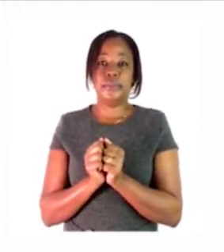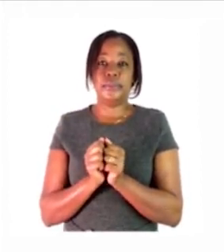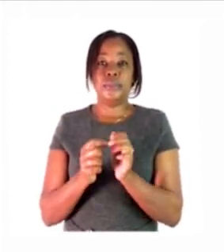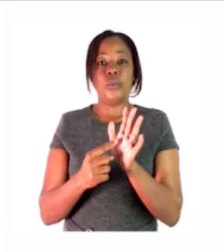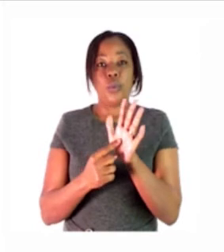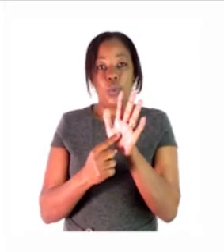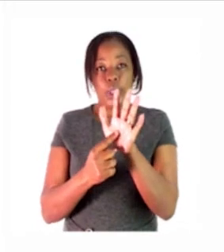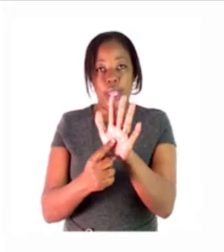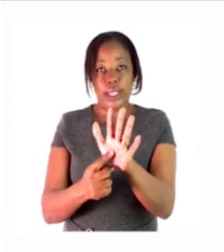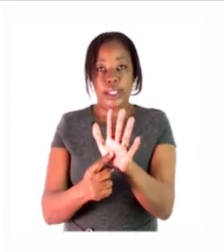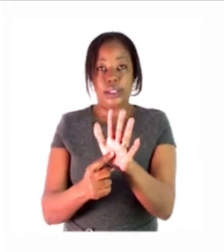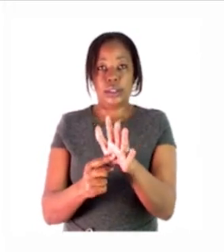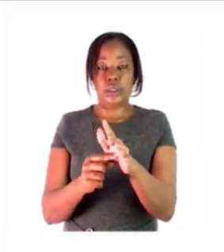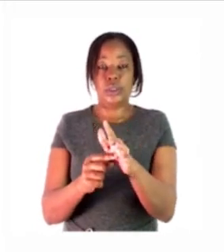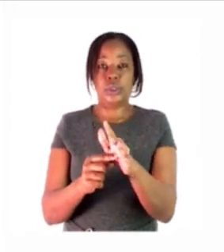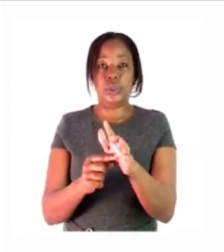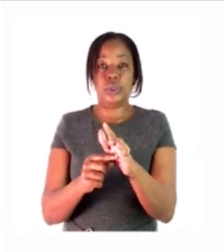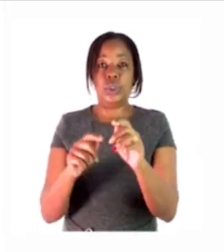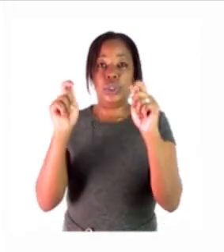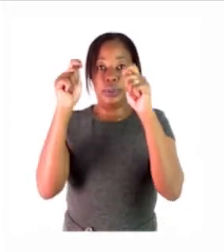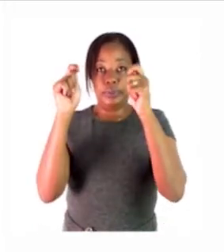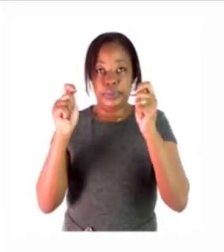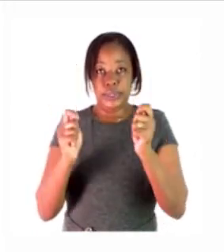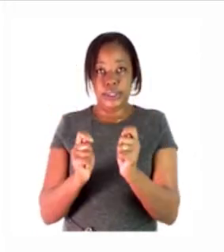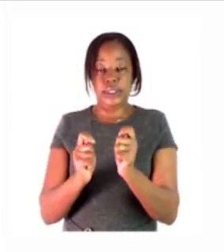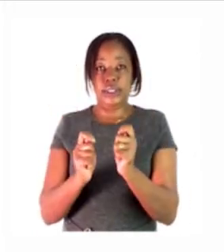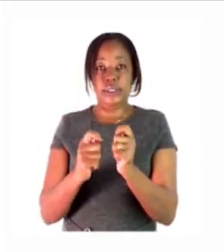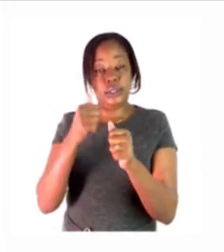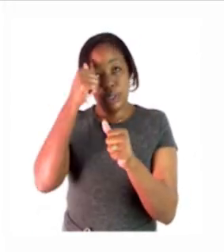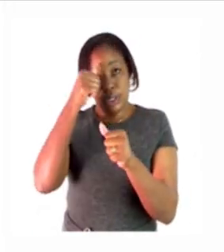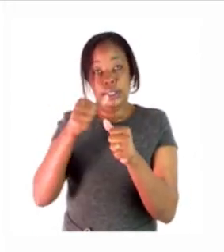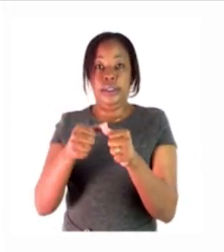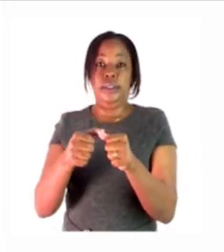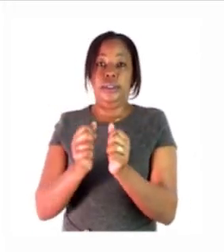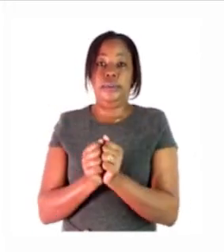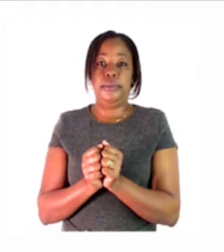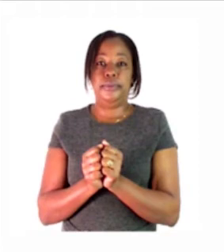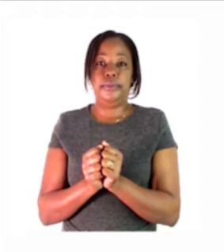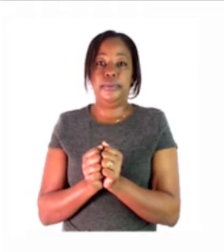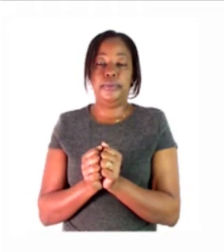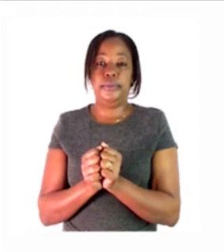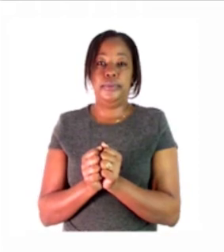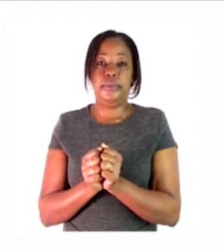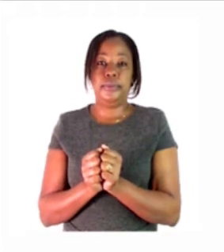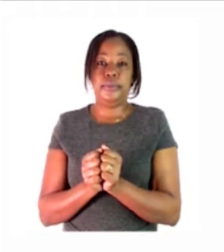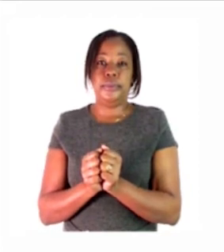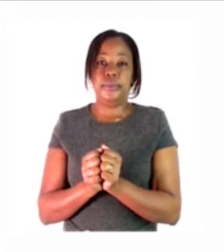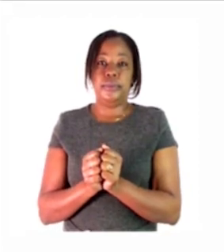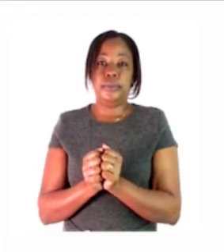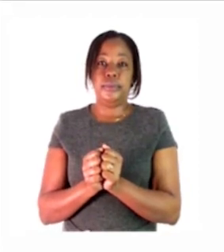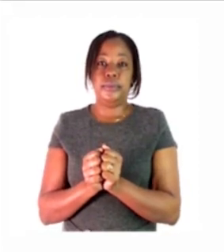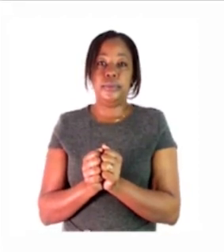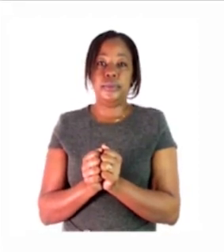to remind you of them and how do they look and what are their names, so that you are able to identify them when you see